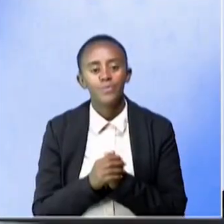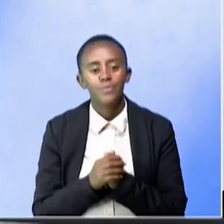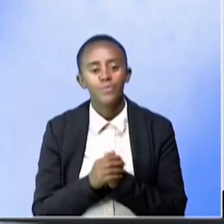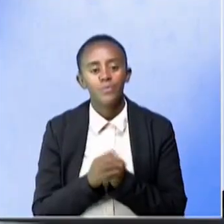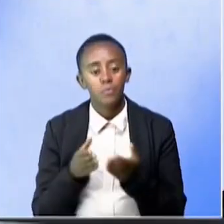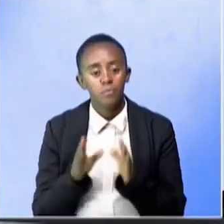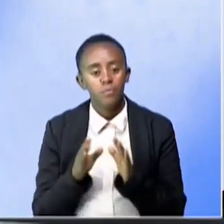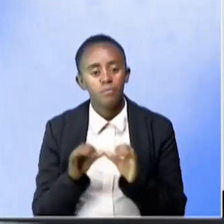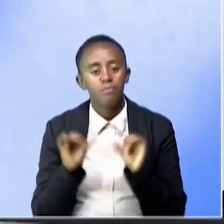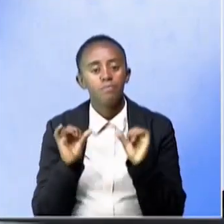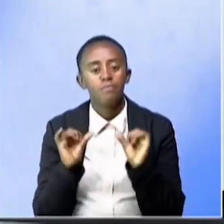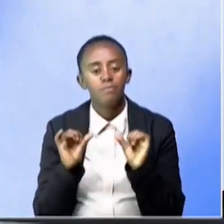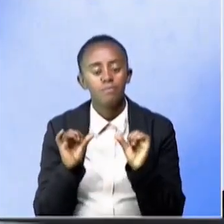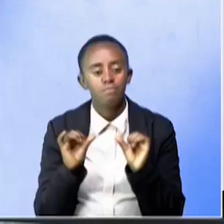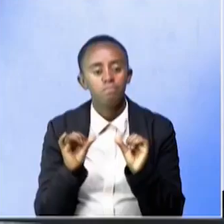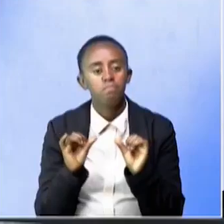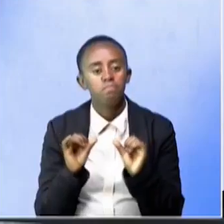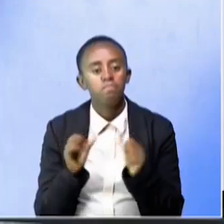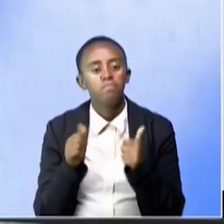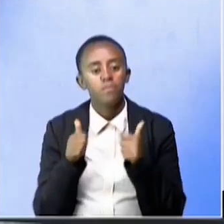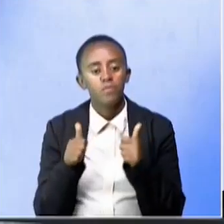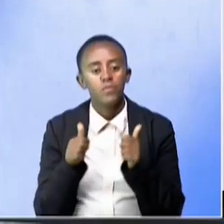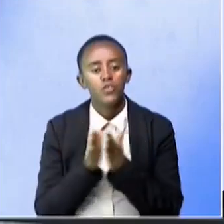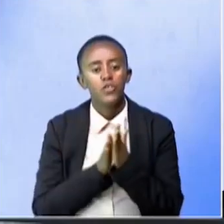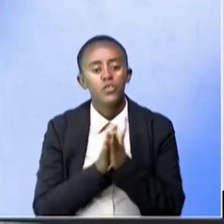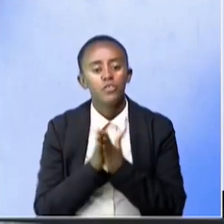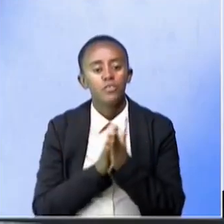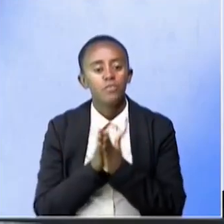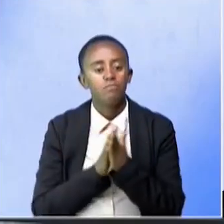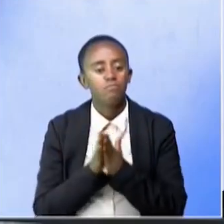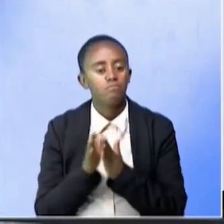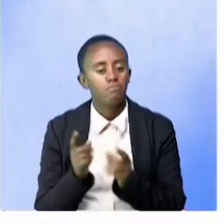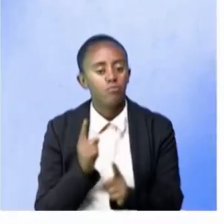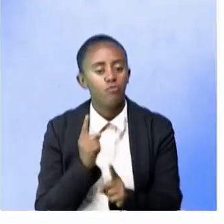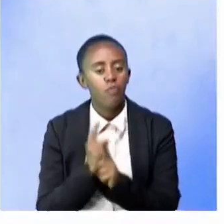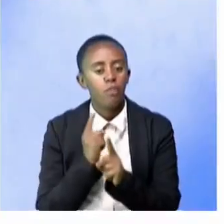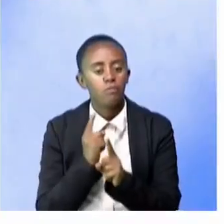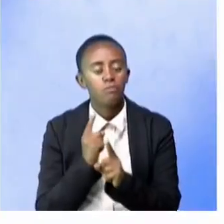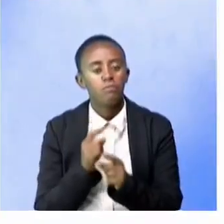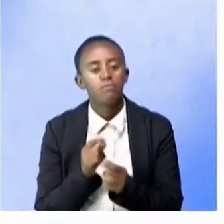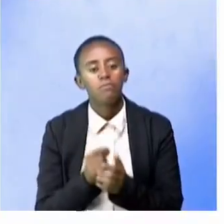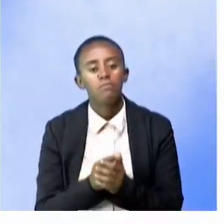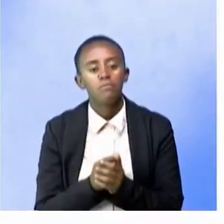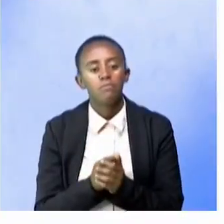Let's go. That's interesting one. Right.